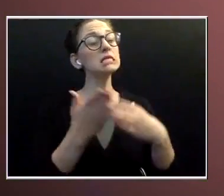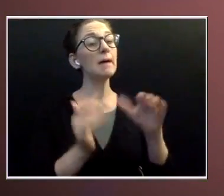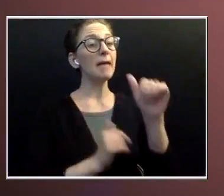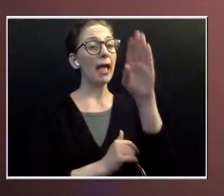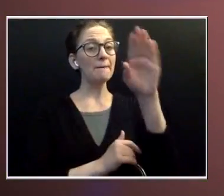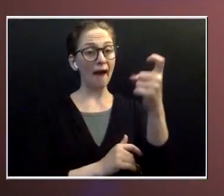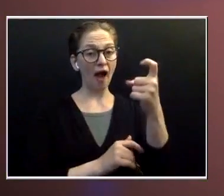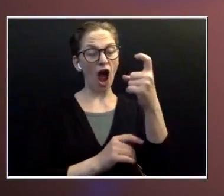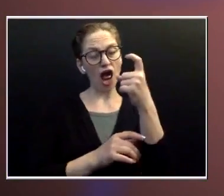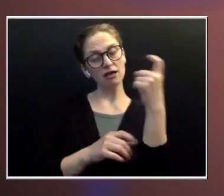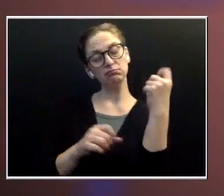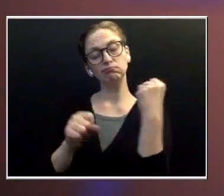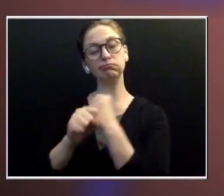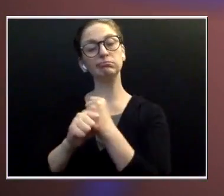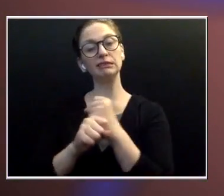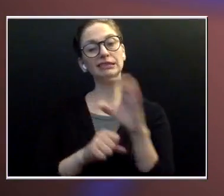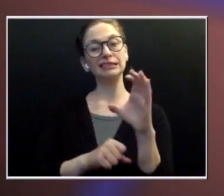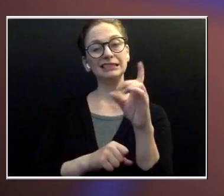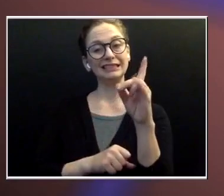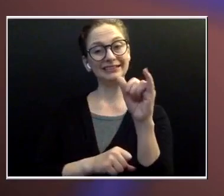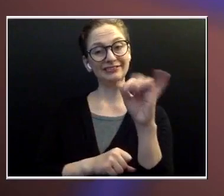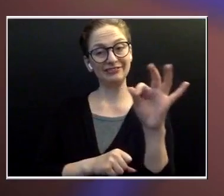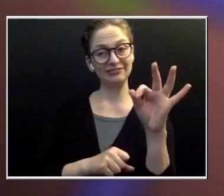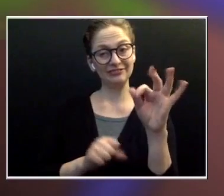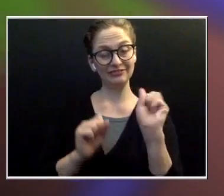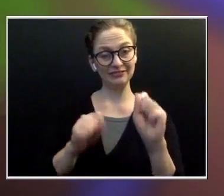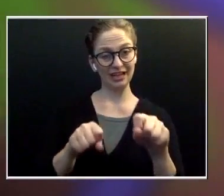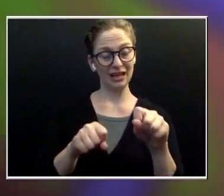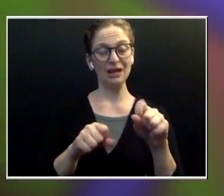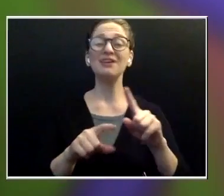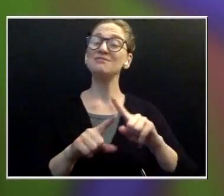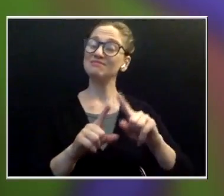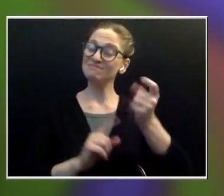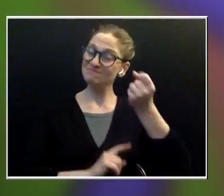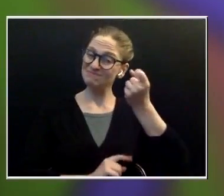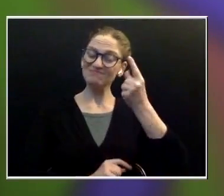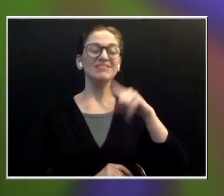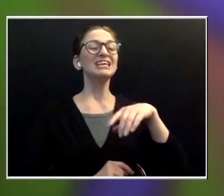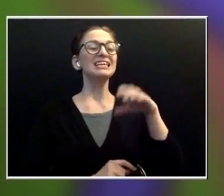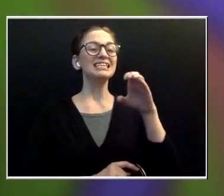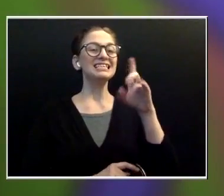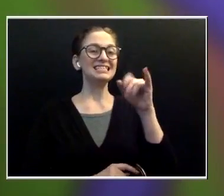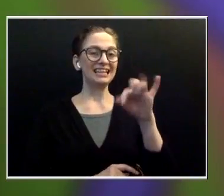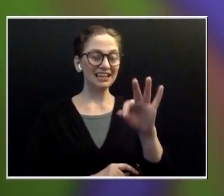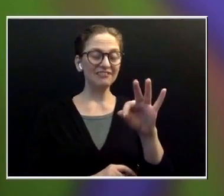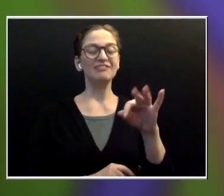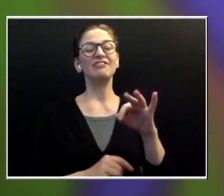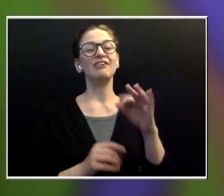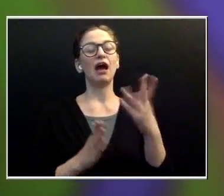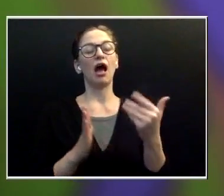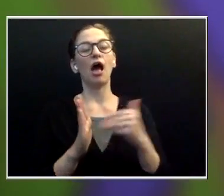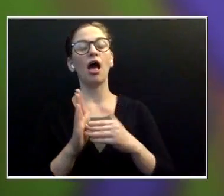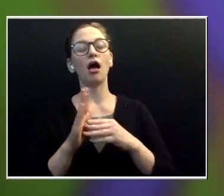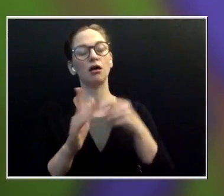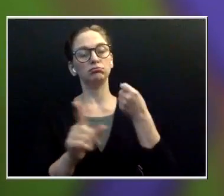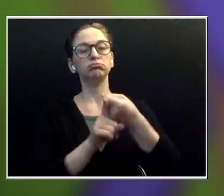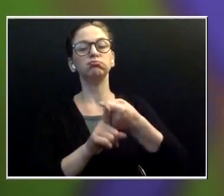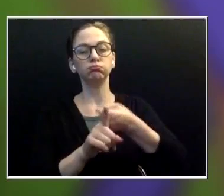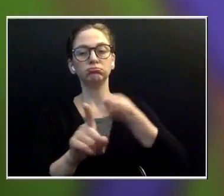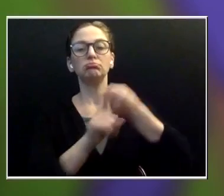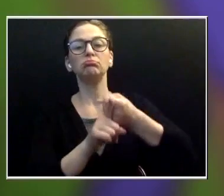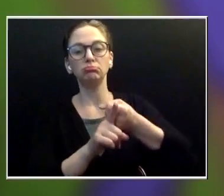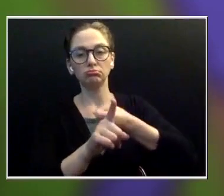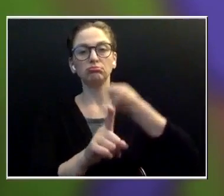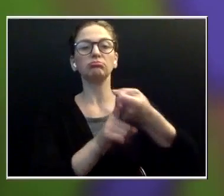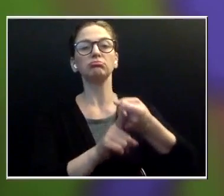and it's a bad habit, because it rebounds and it keeps coming back again and again and again, and sometimes it can